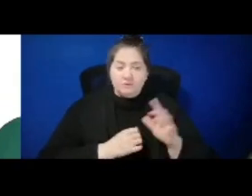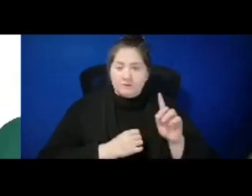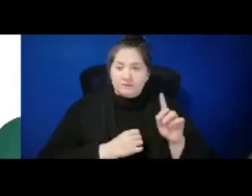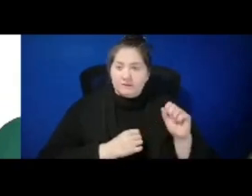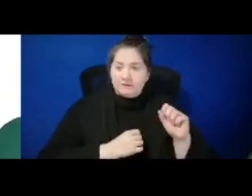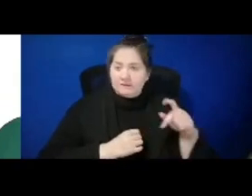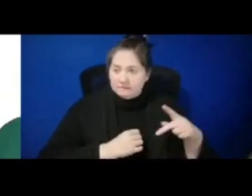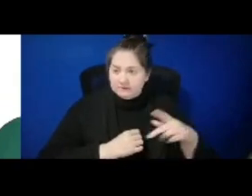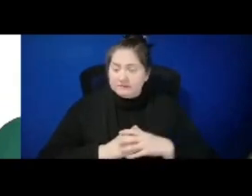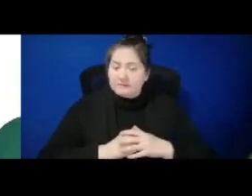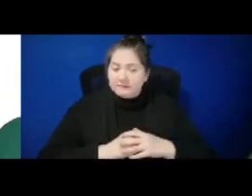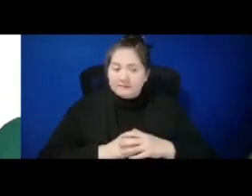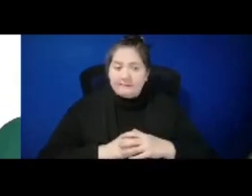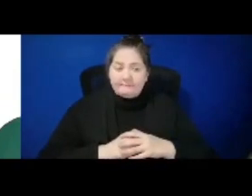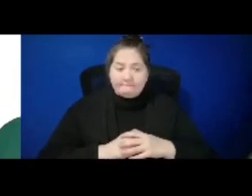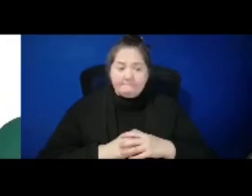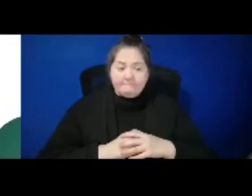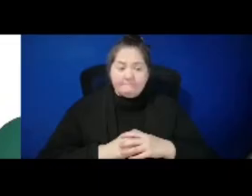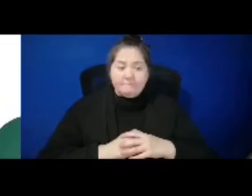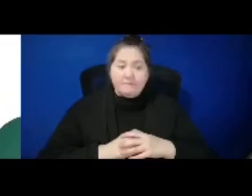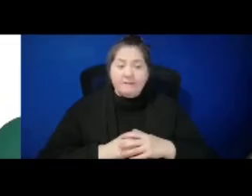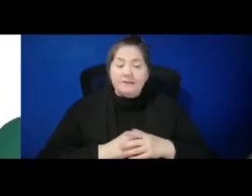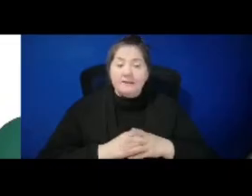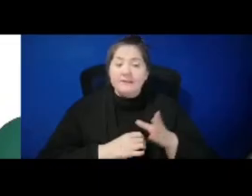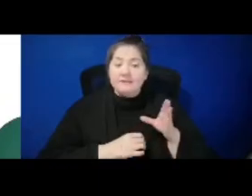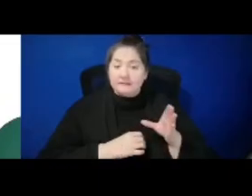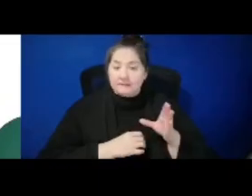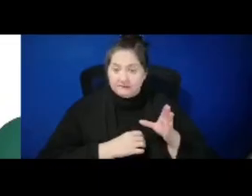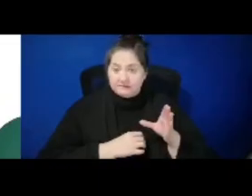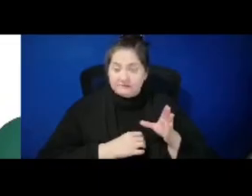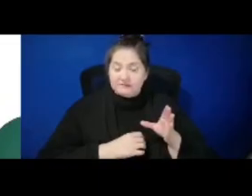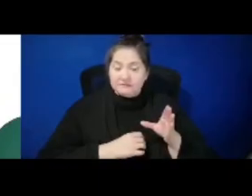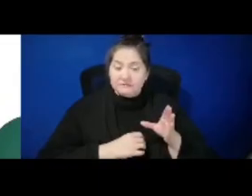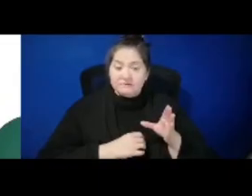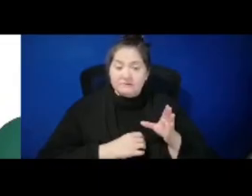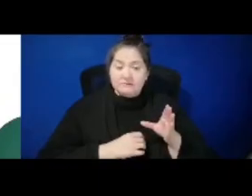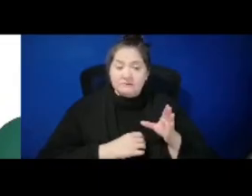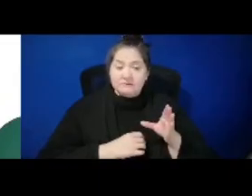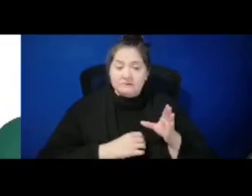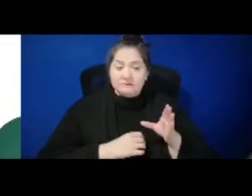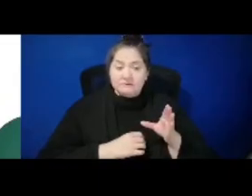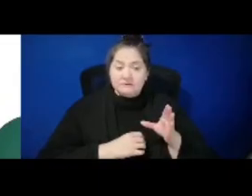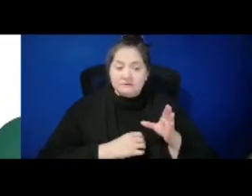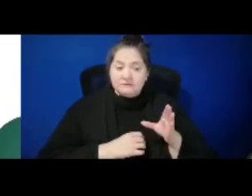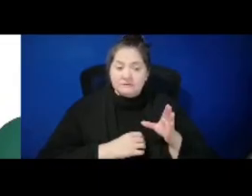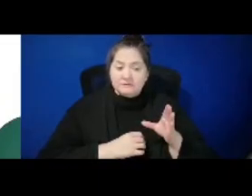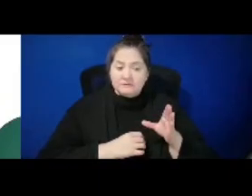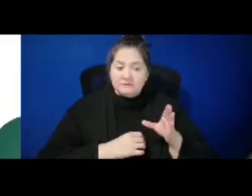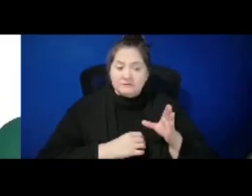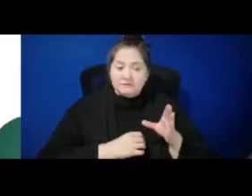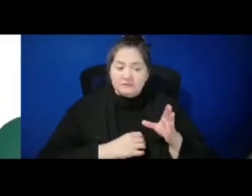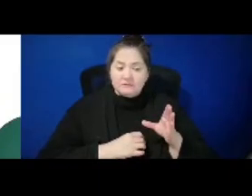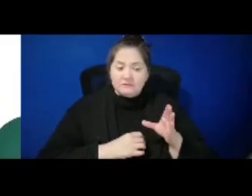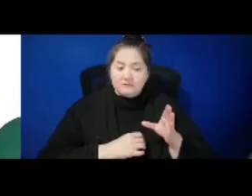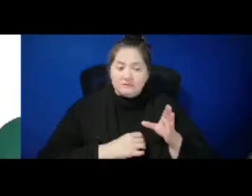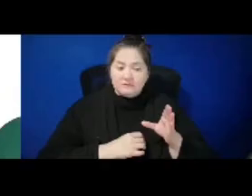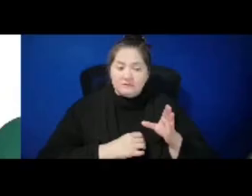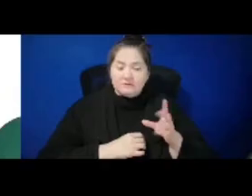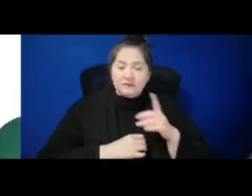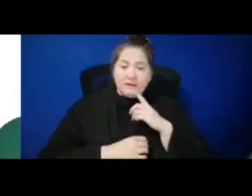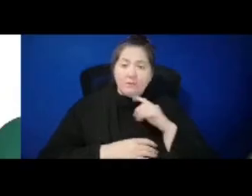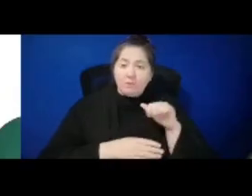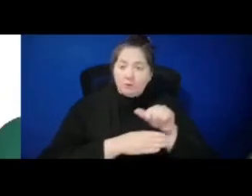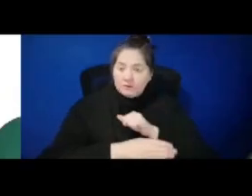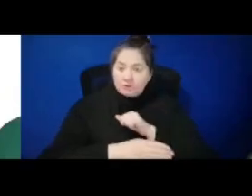DSPs. And this FAQ document that you see on the screen really highlights how apprenticeships as